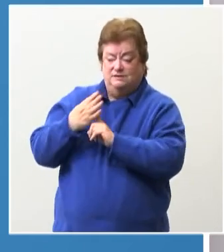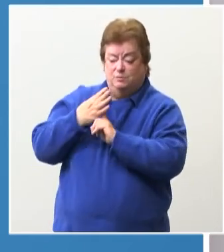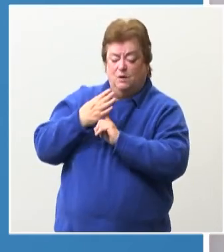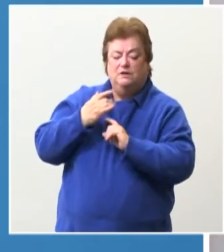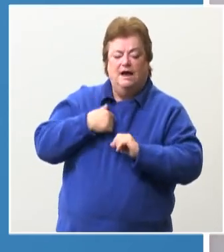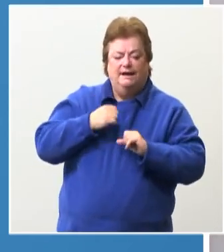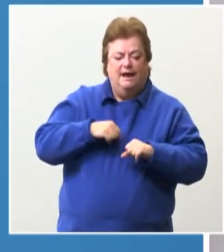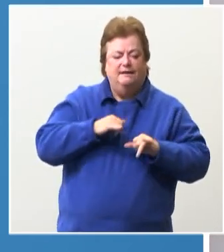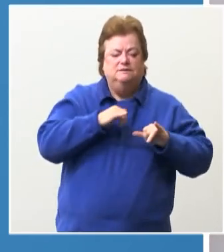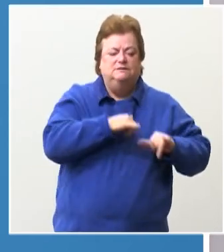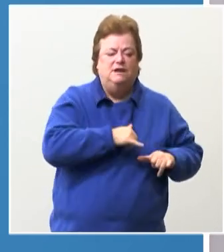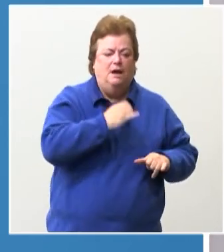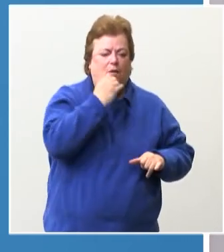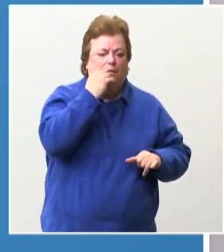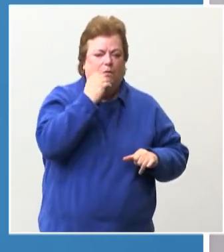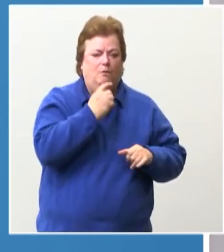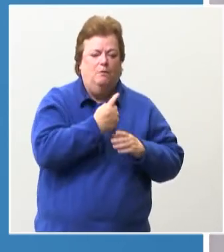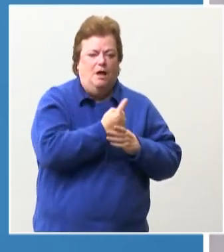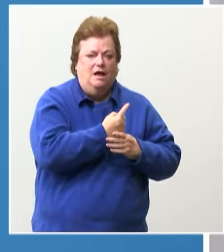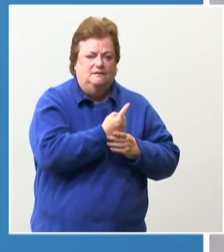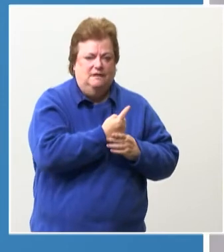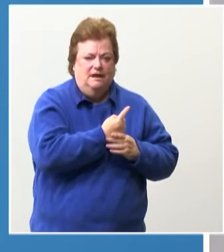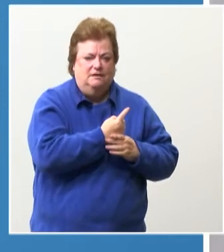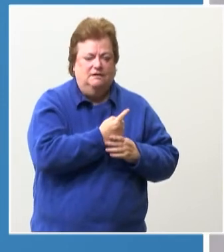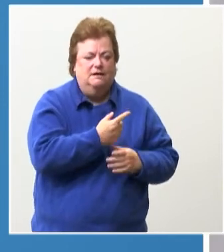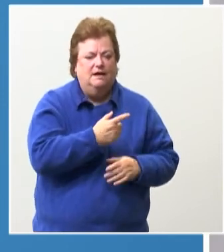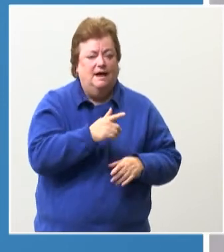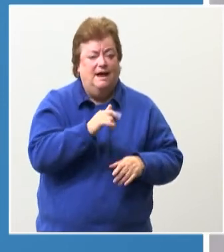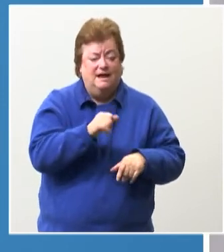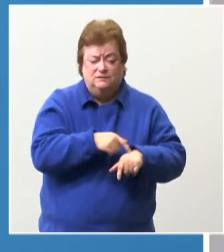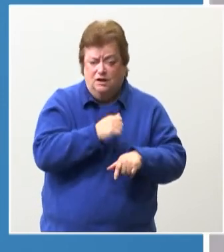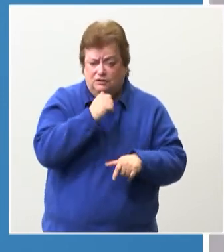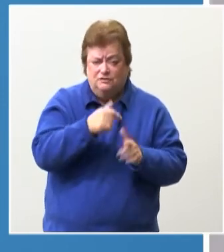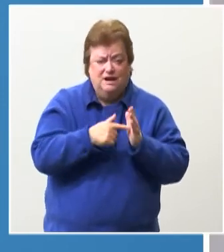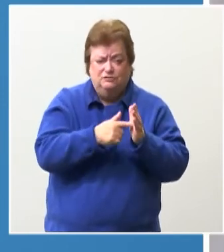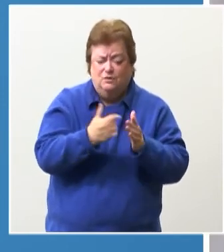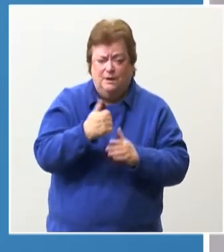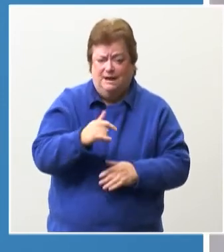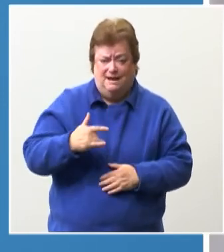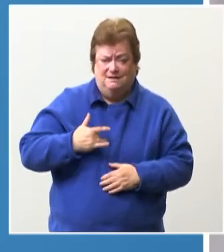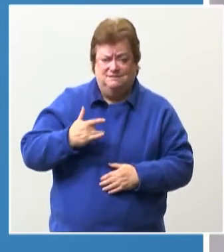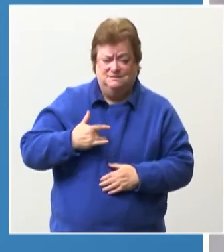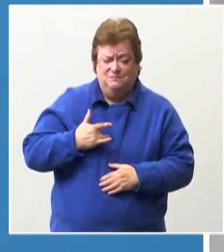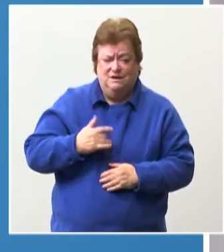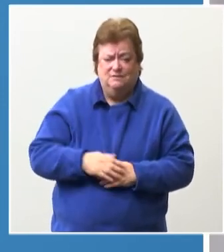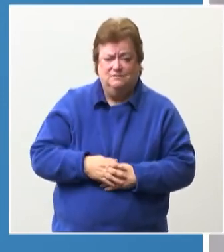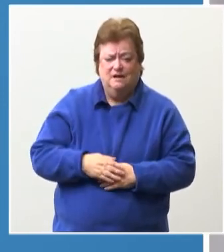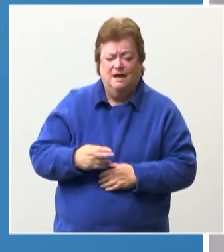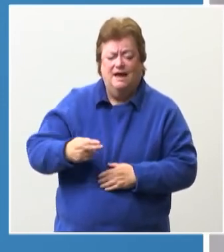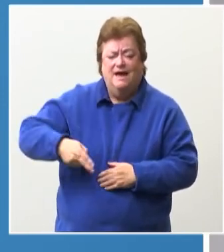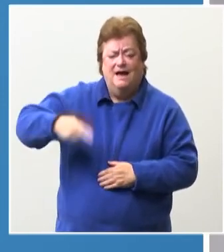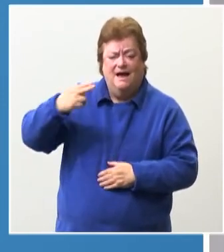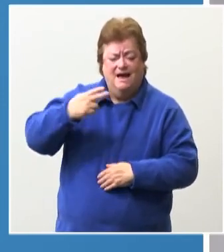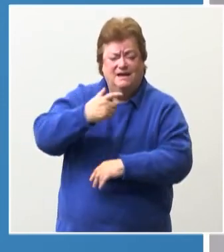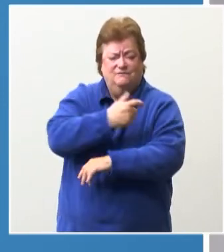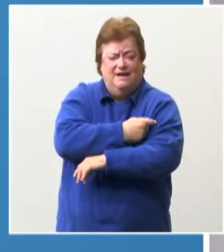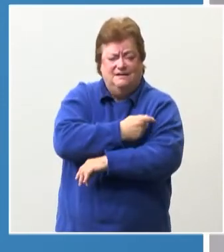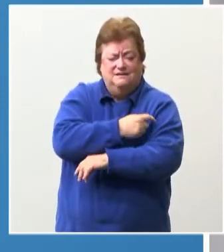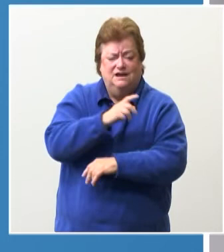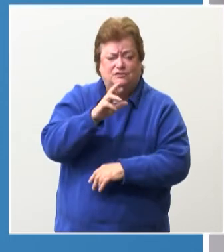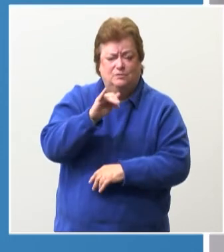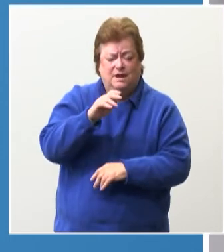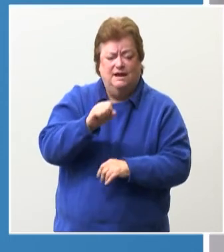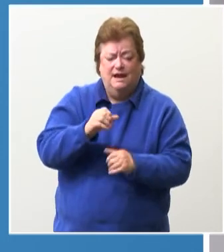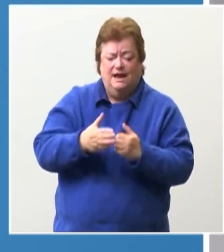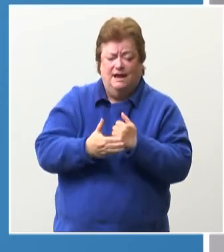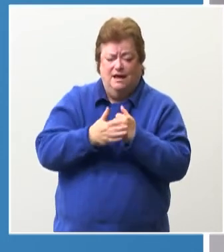to someone with COVID-19, as long as you don't have symptoms. A higher vaccination rate can help slow